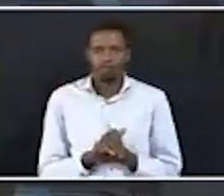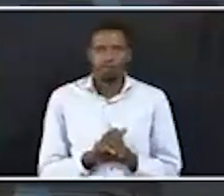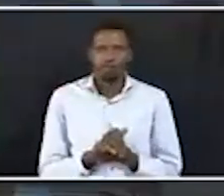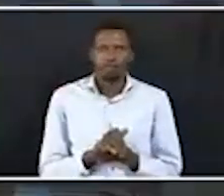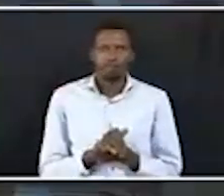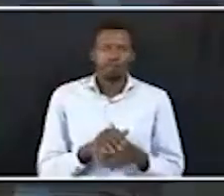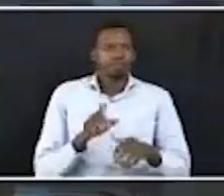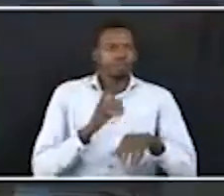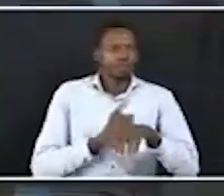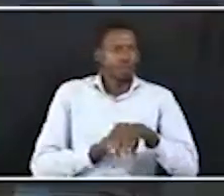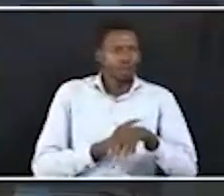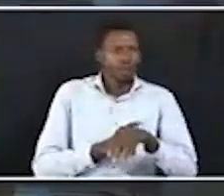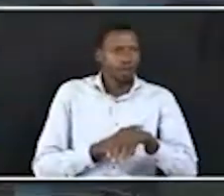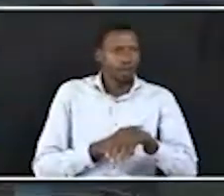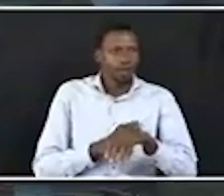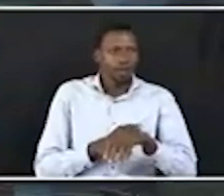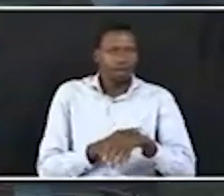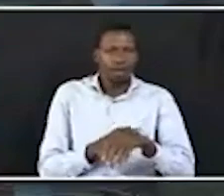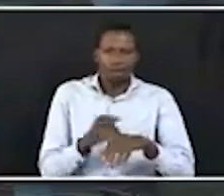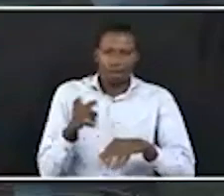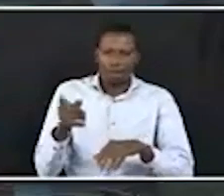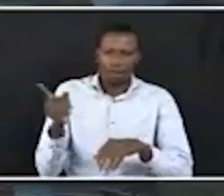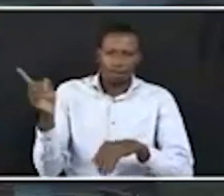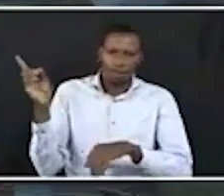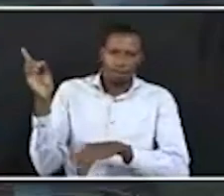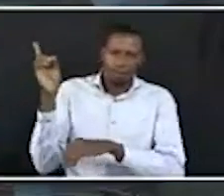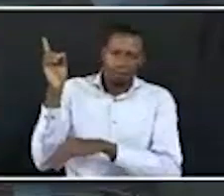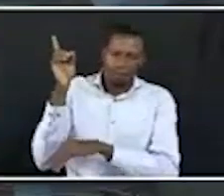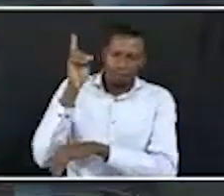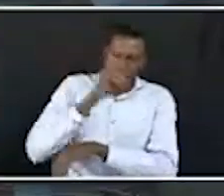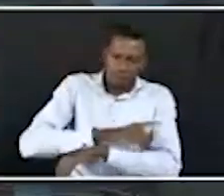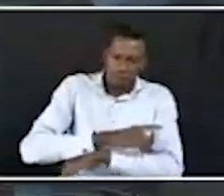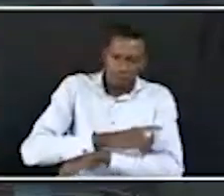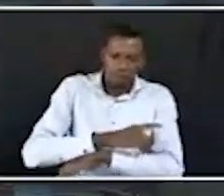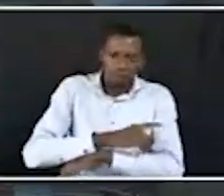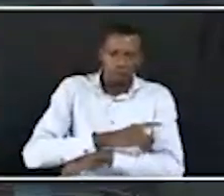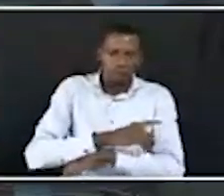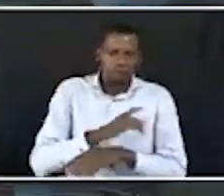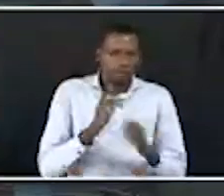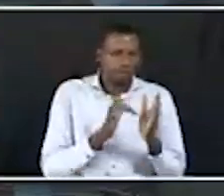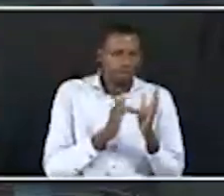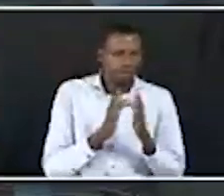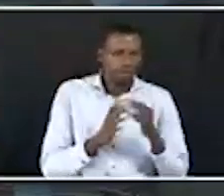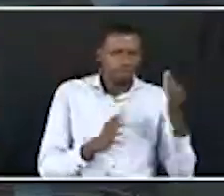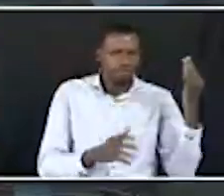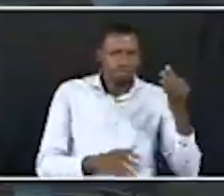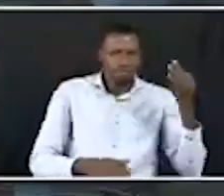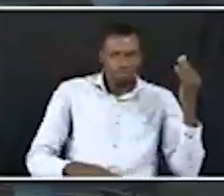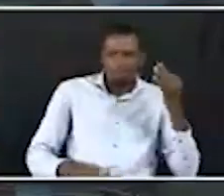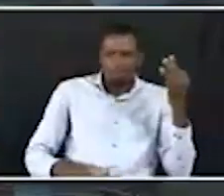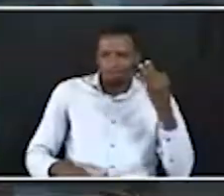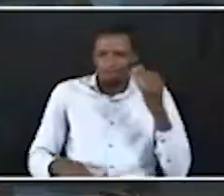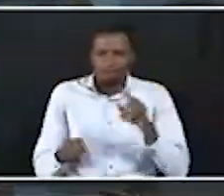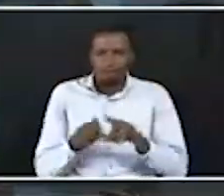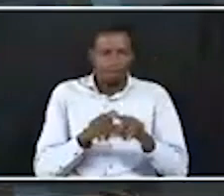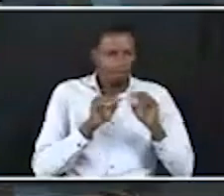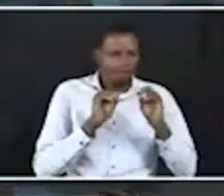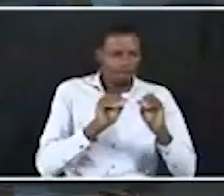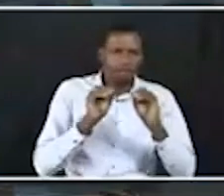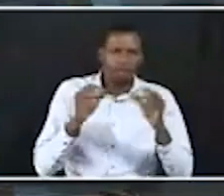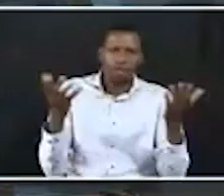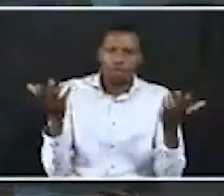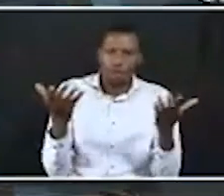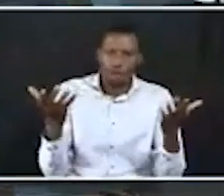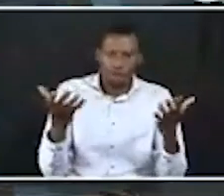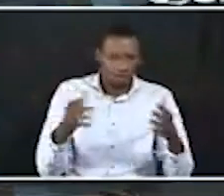the whole of that day, Jesus was preaching and teaching at the